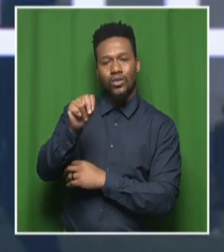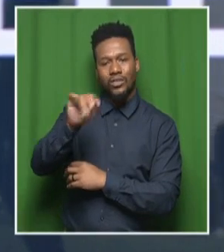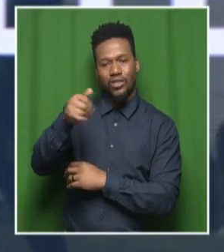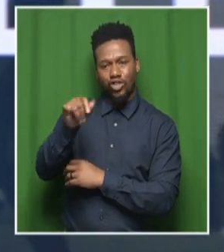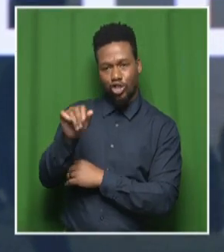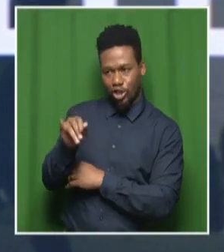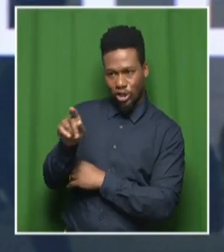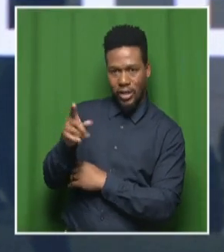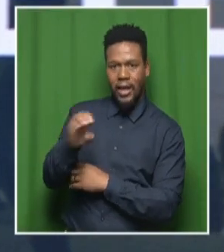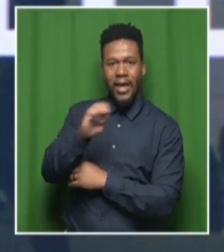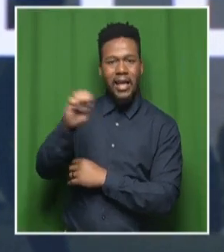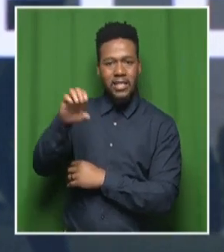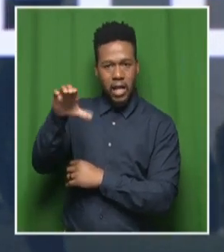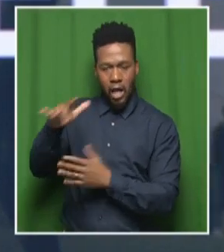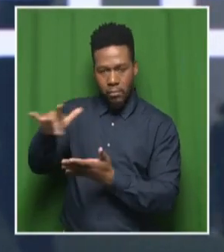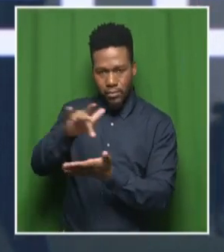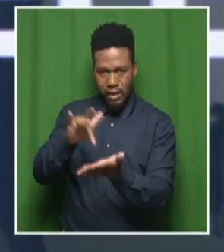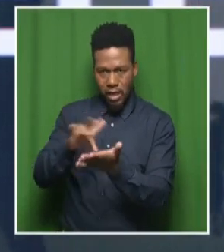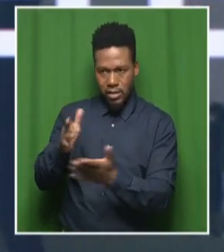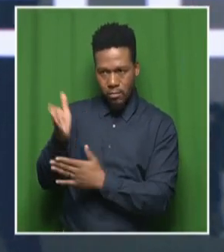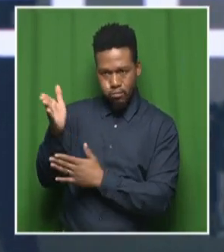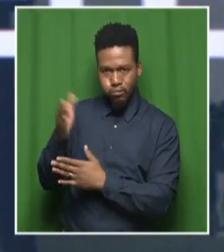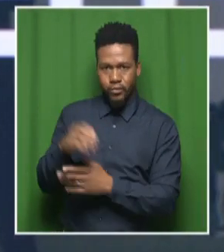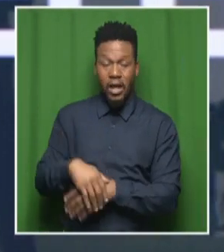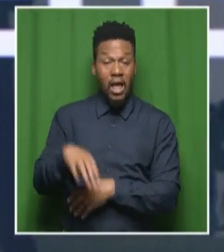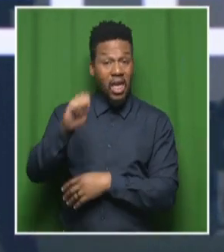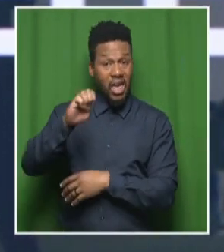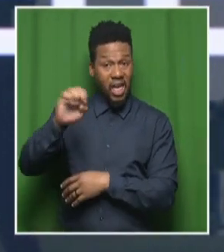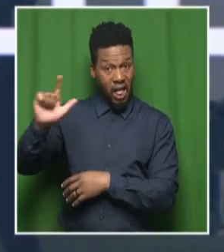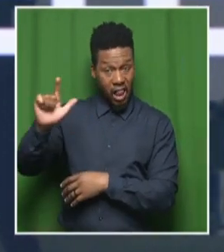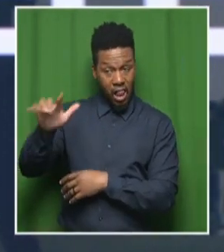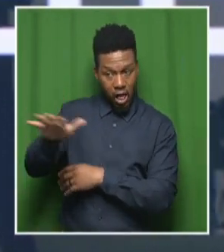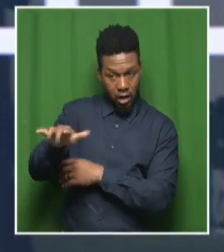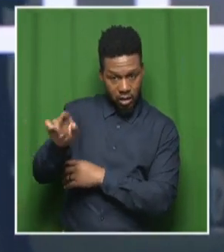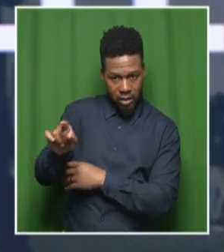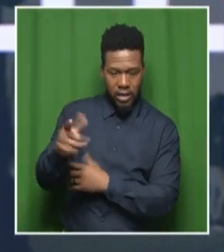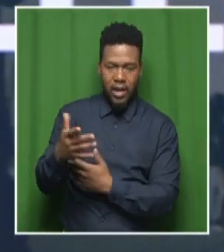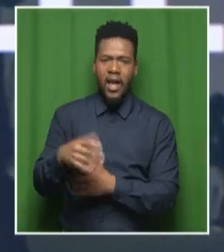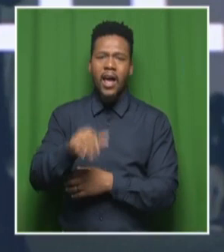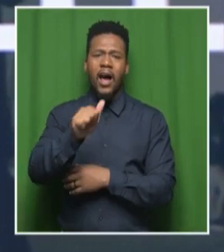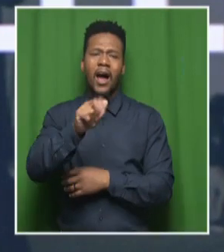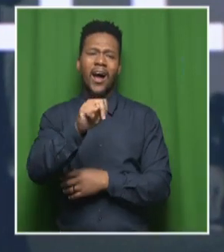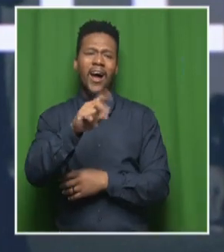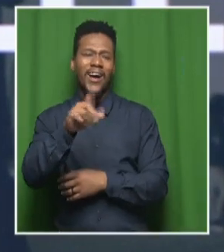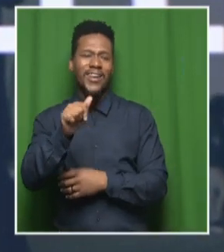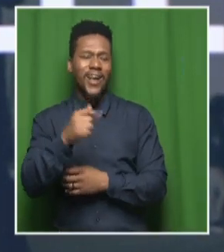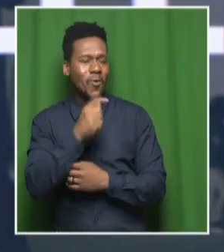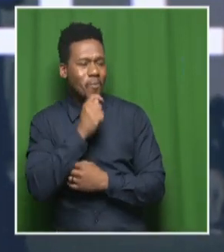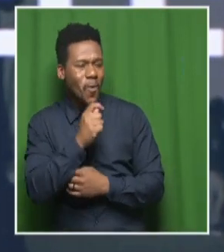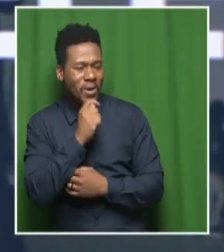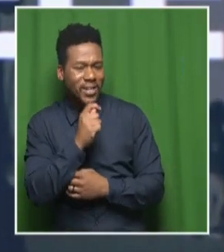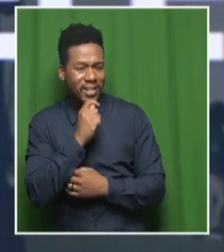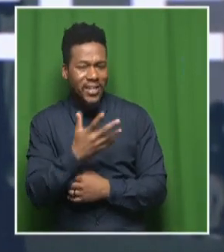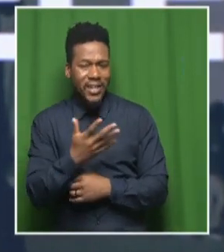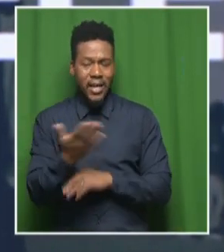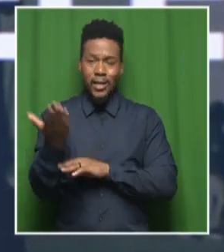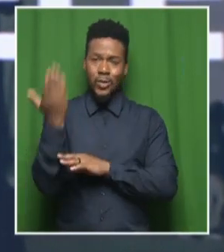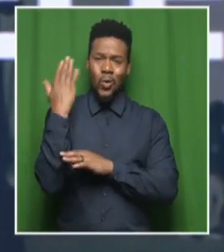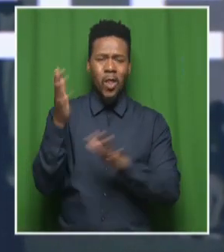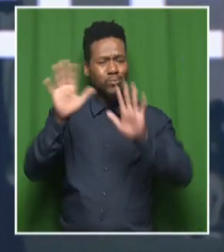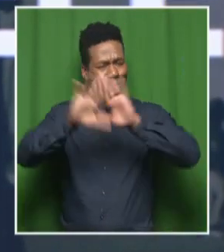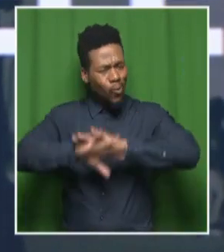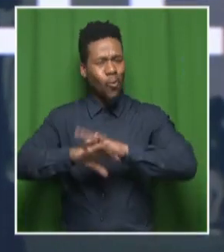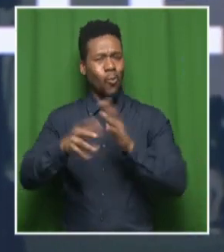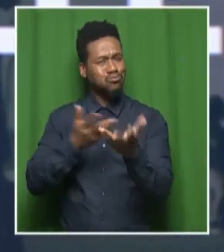at the Eastern Cape, this is in East London, is going to be bringing us the latest. Anda, a very good morning to you. I know last night we